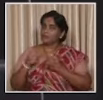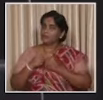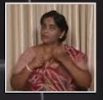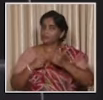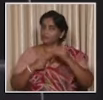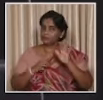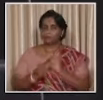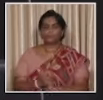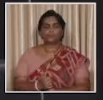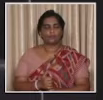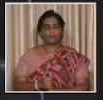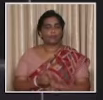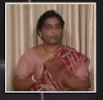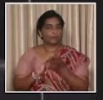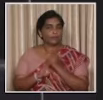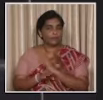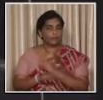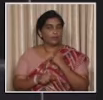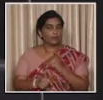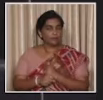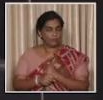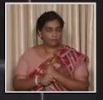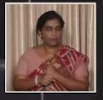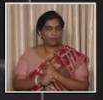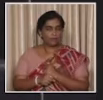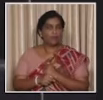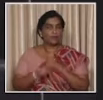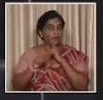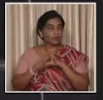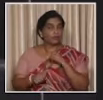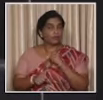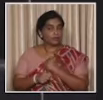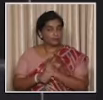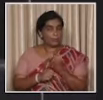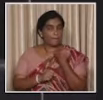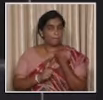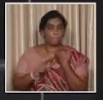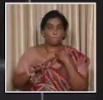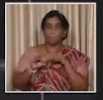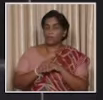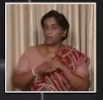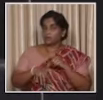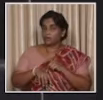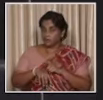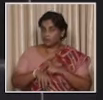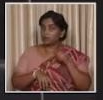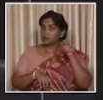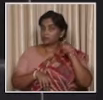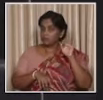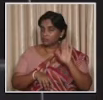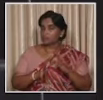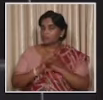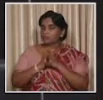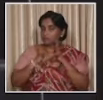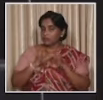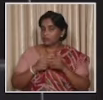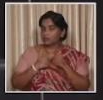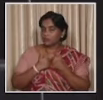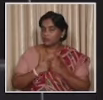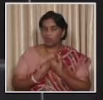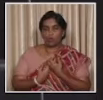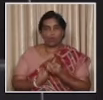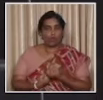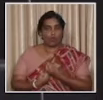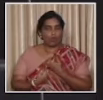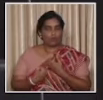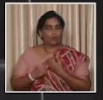the former government came to, this government came to power, they went on a very ambitious program to